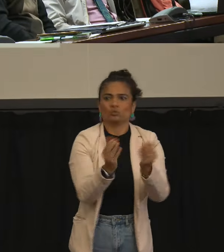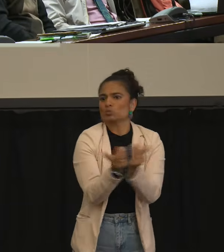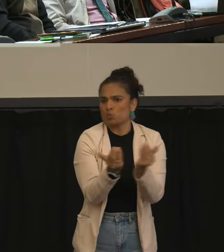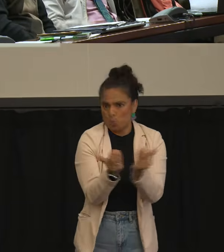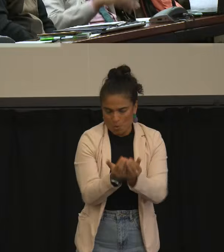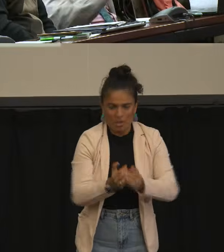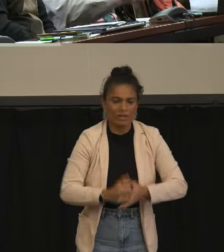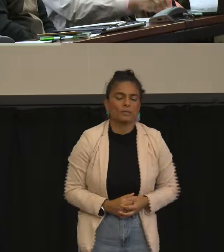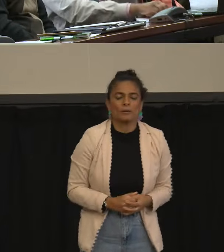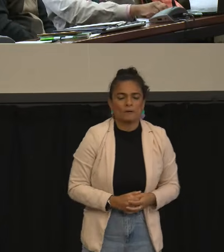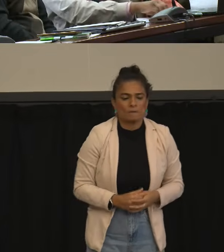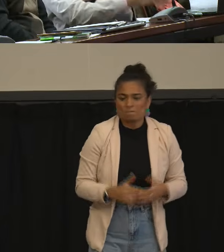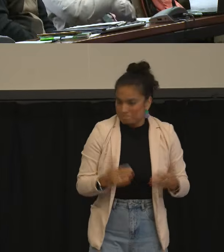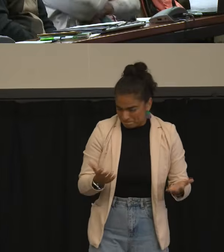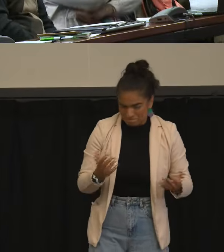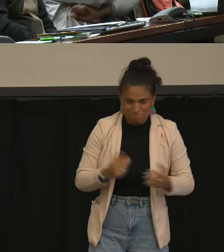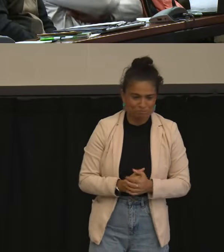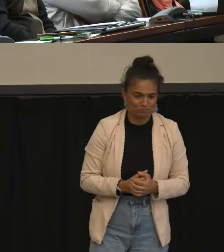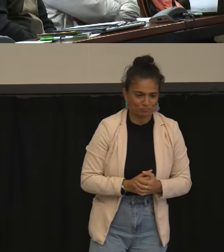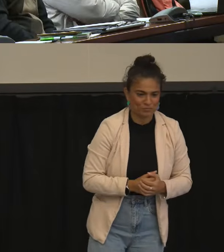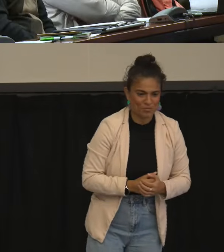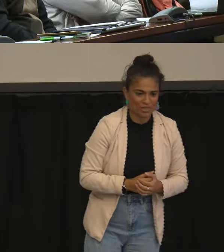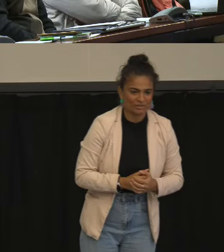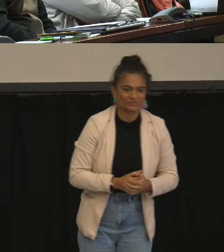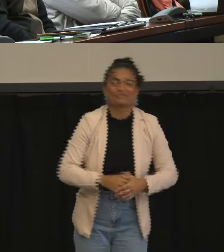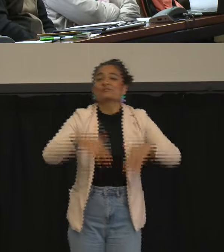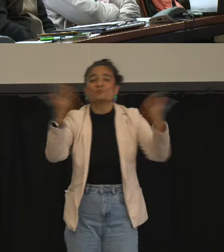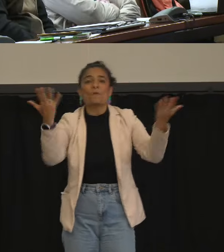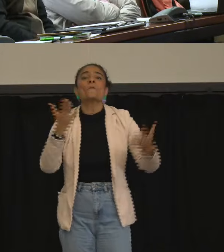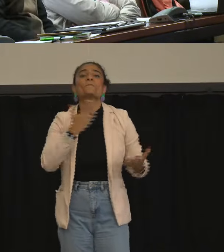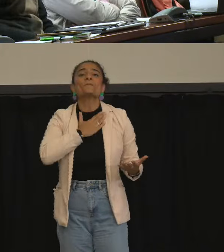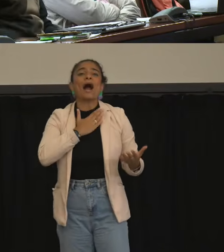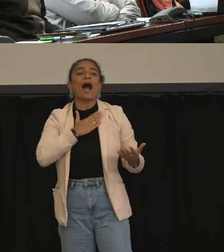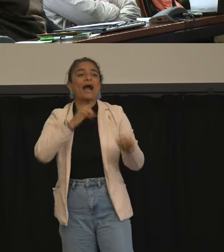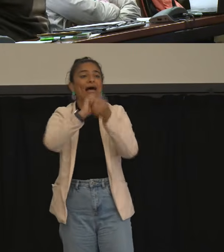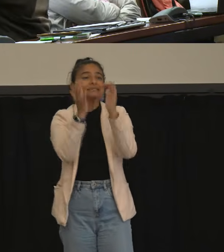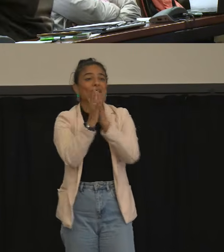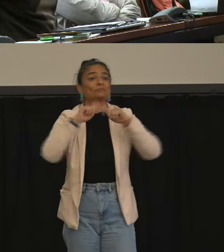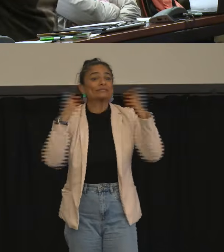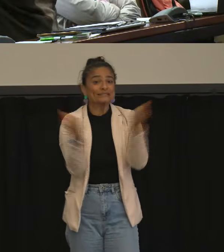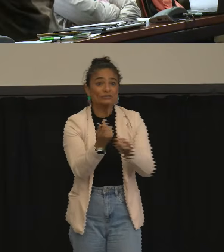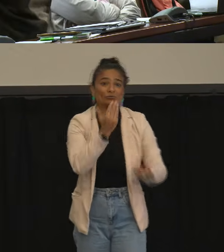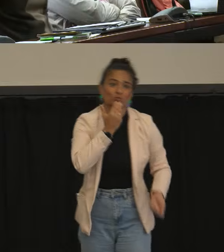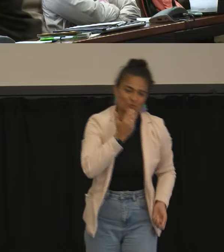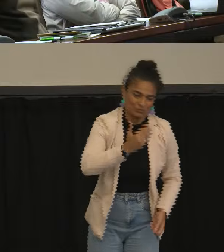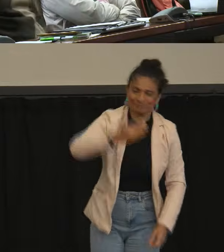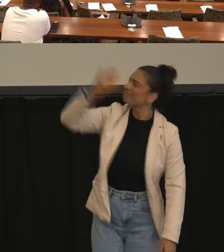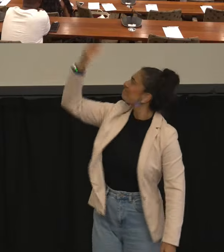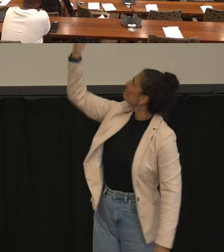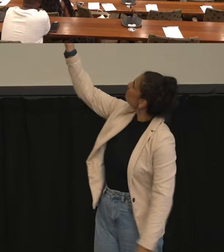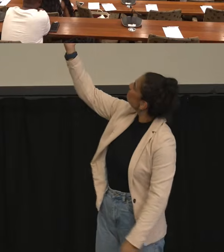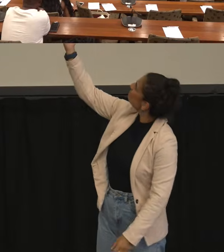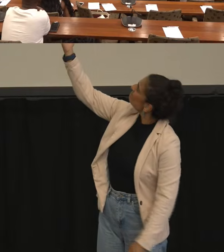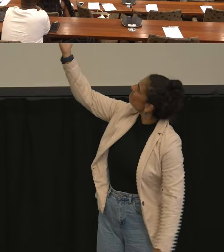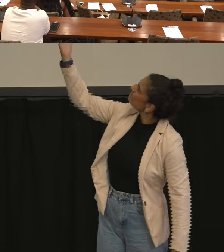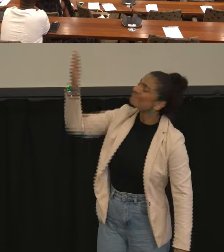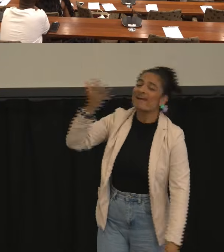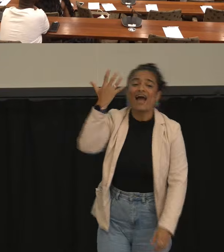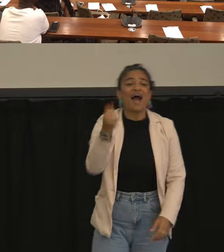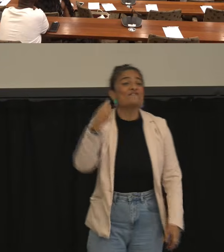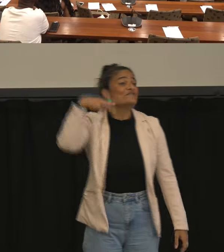it's well quality material and that's been distributed to the schools around the country. So this is the team at